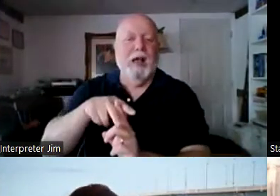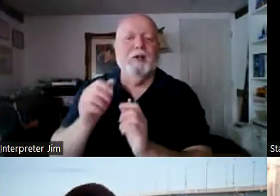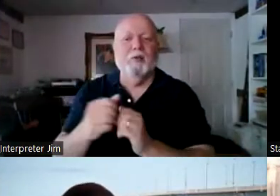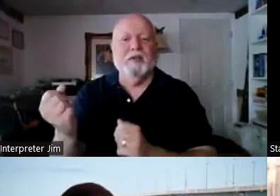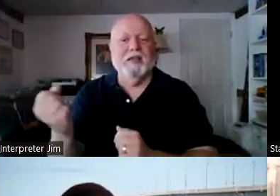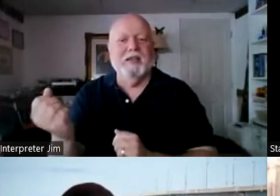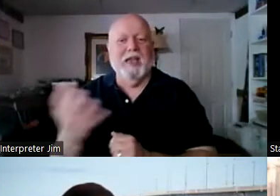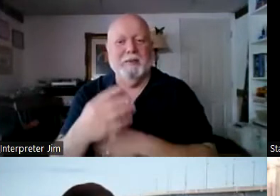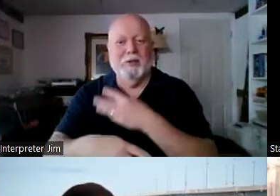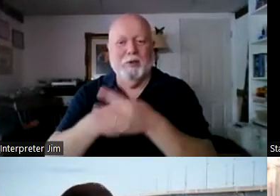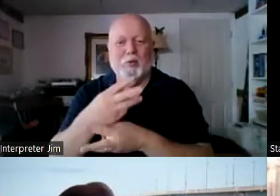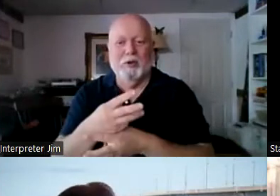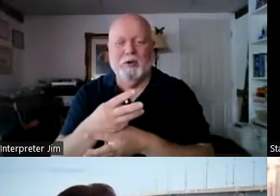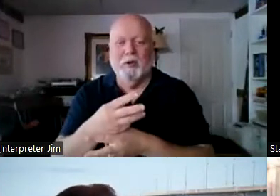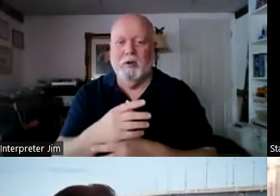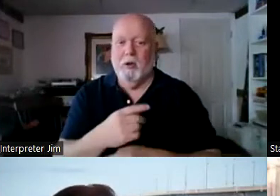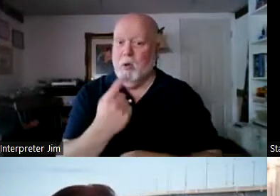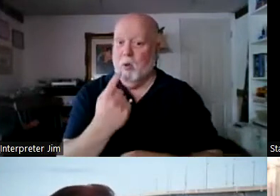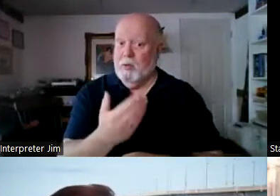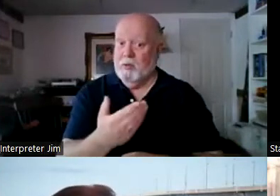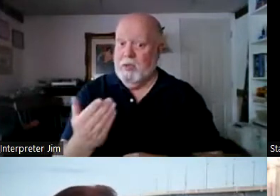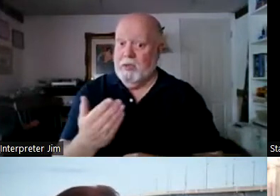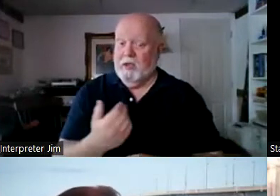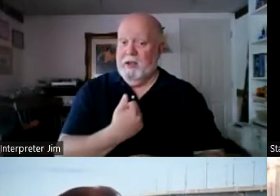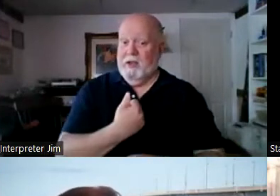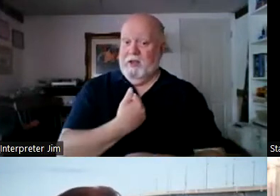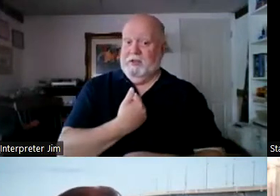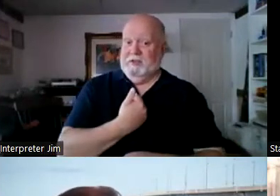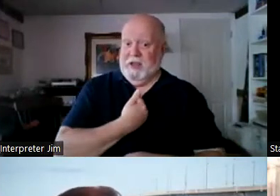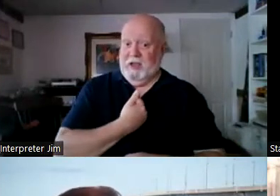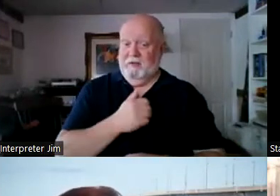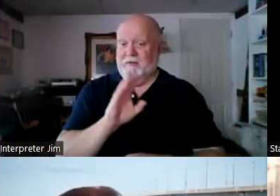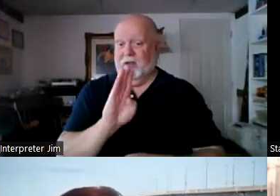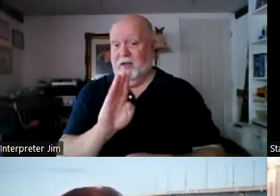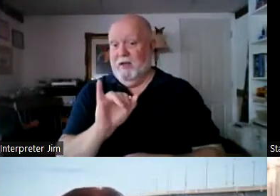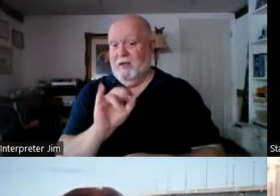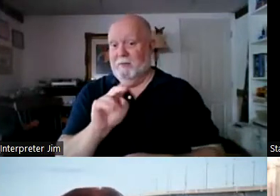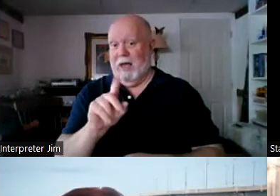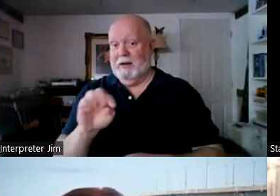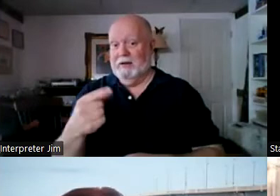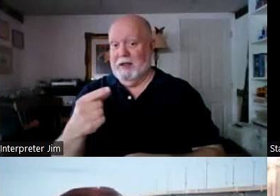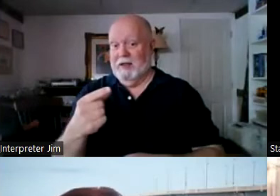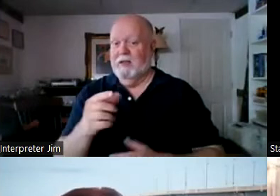self-binding is a really big thing to help people change their habits and their kind of reflexive,